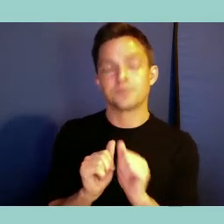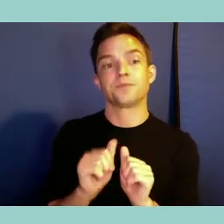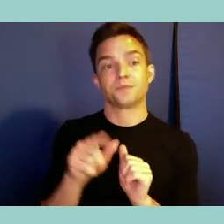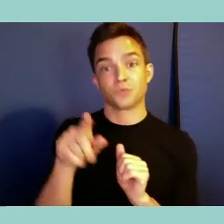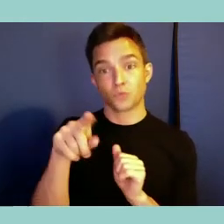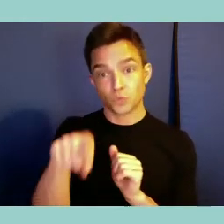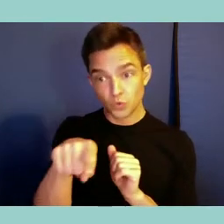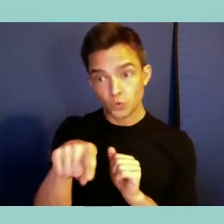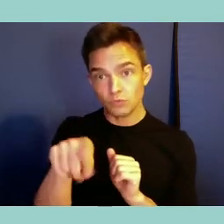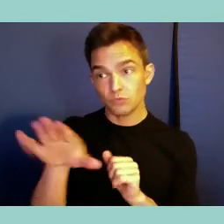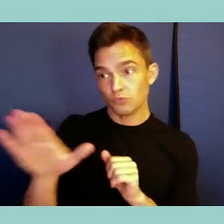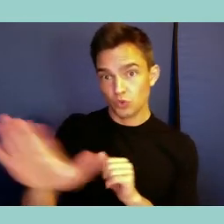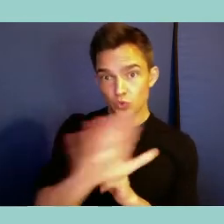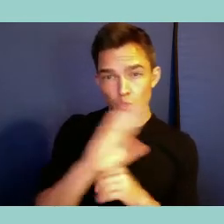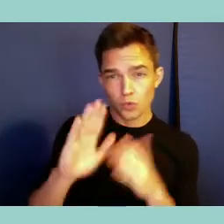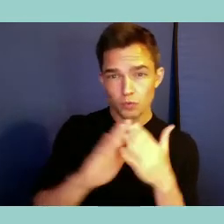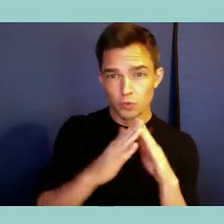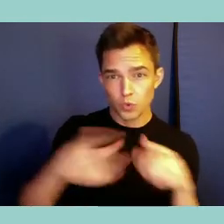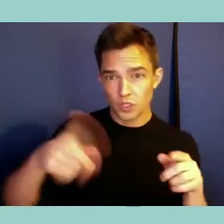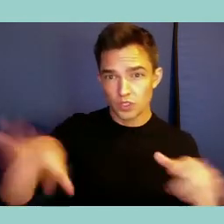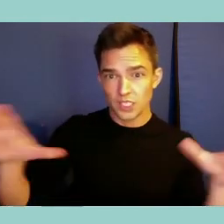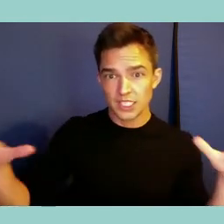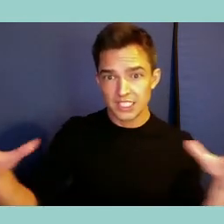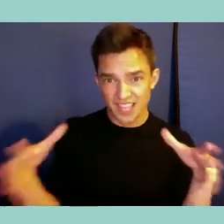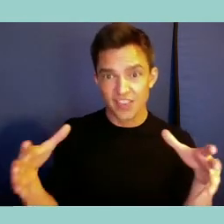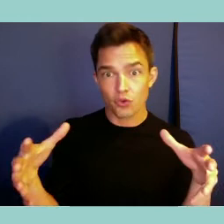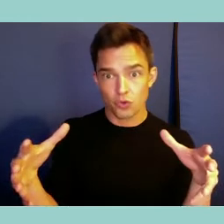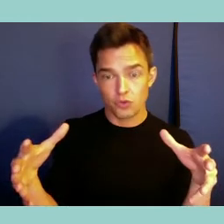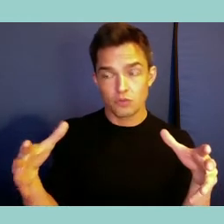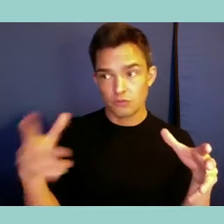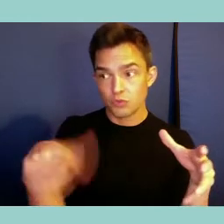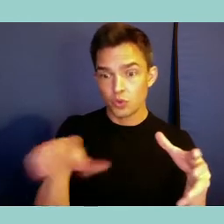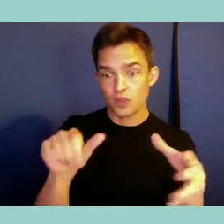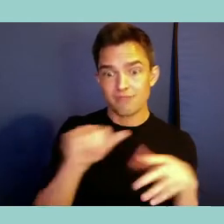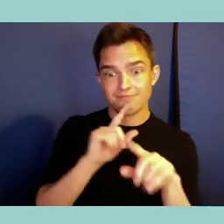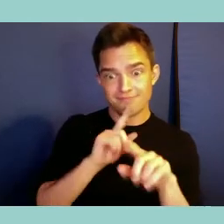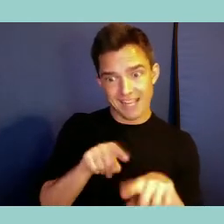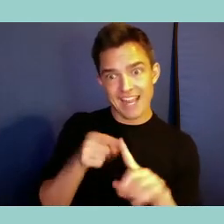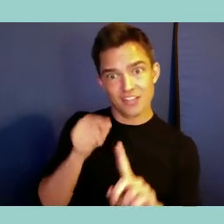You and your community together are the answer.